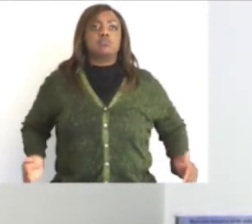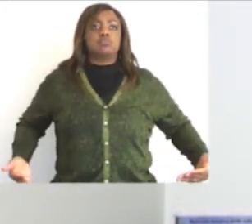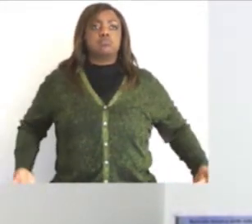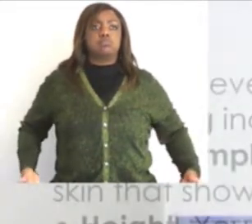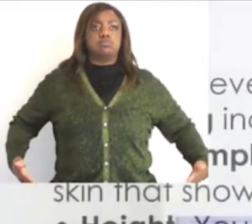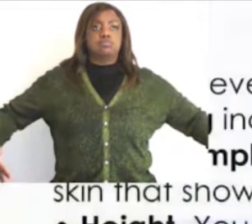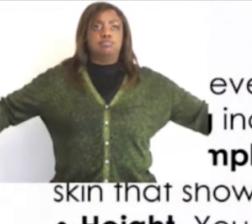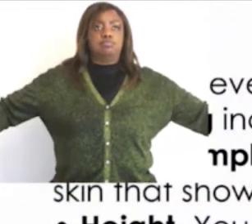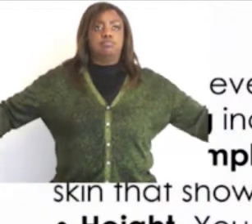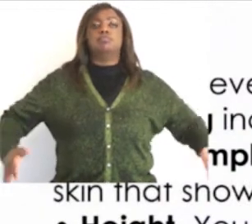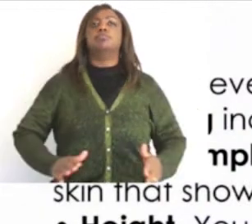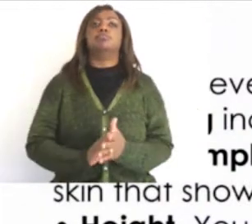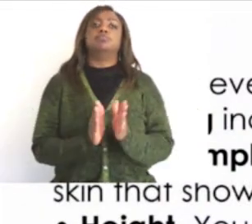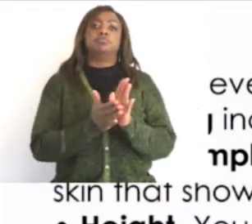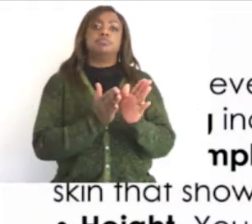Chanel, page 16.